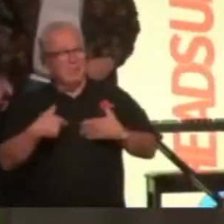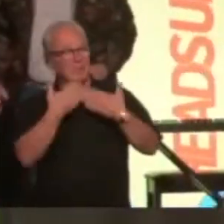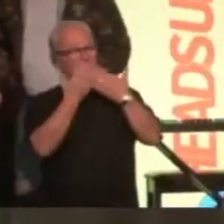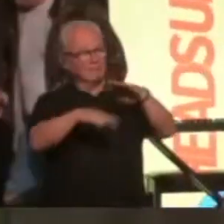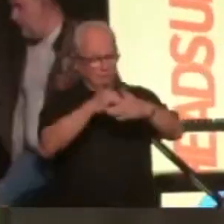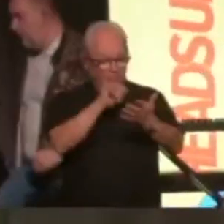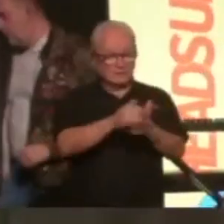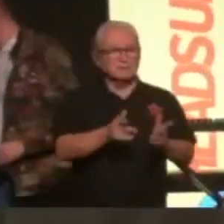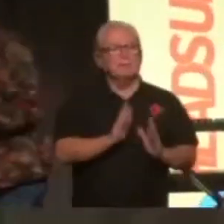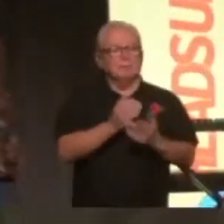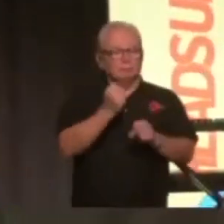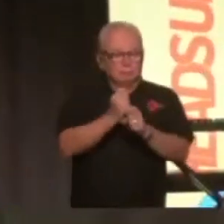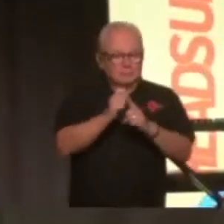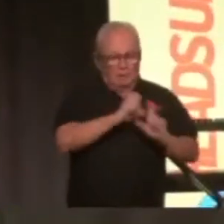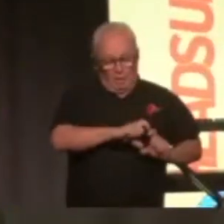that. You know,